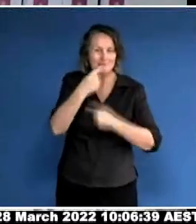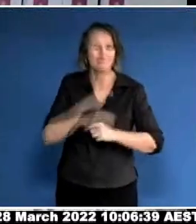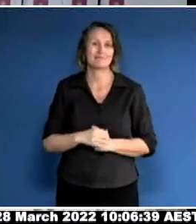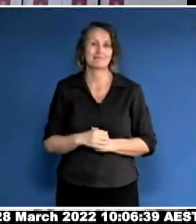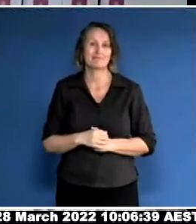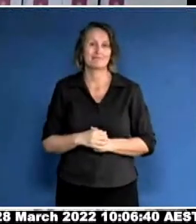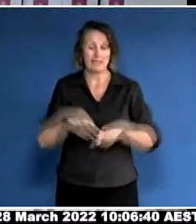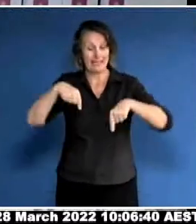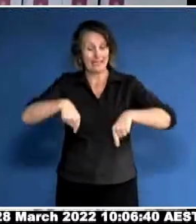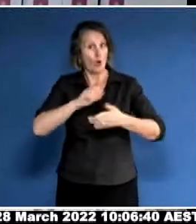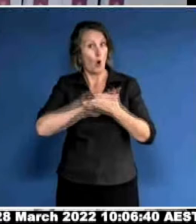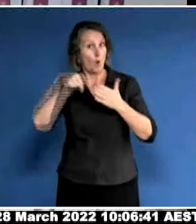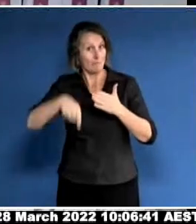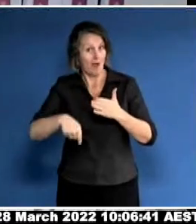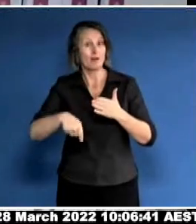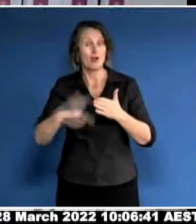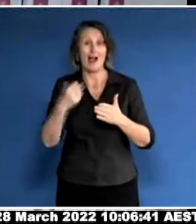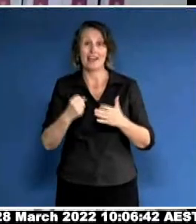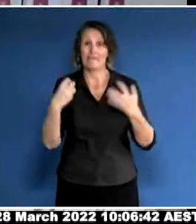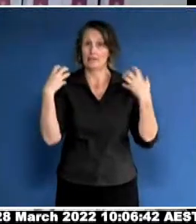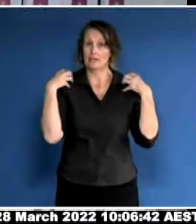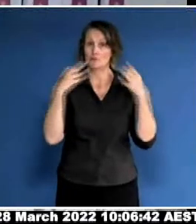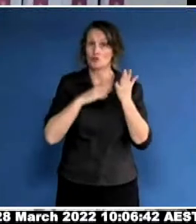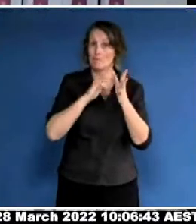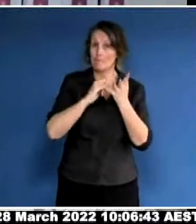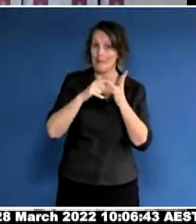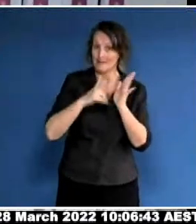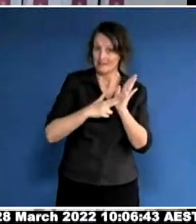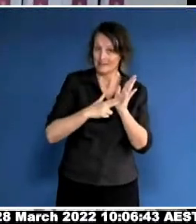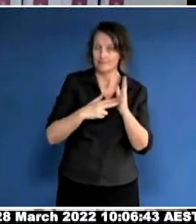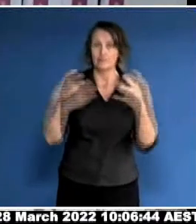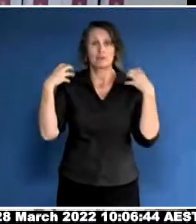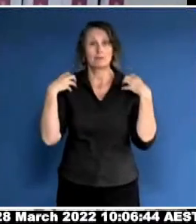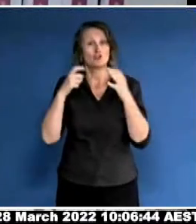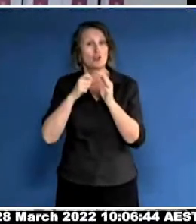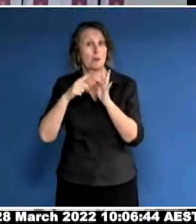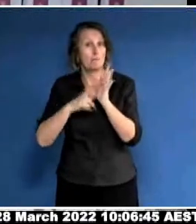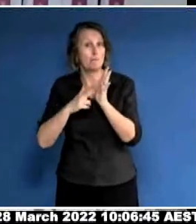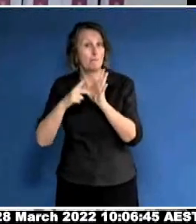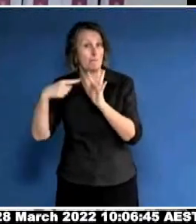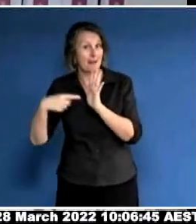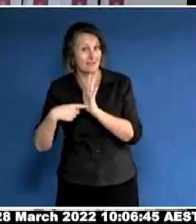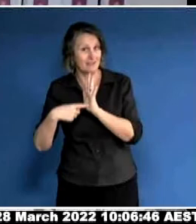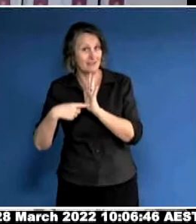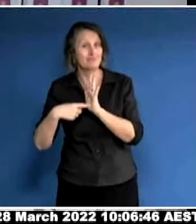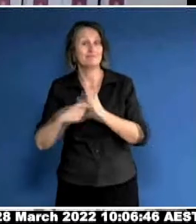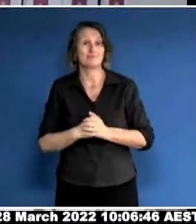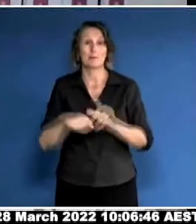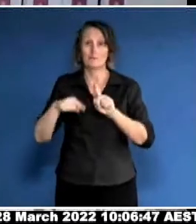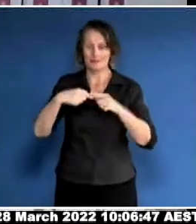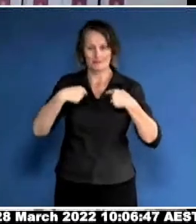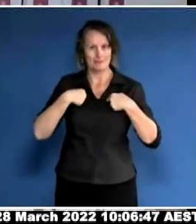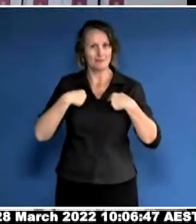room. Commissioner Barbara Bennett, PSM, is also in the Hobart hearing room with Commissioner Mason and myself.